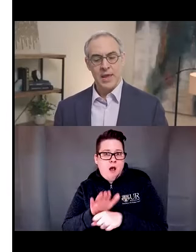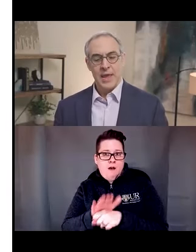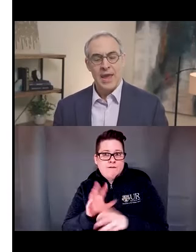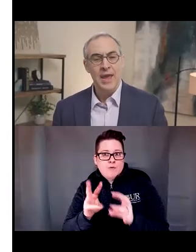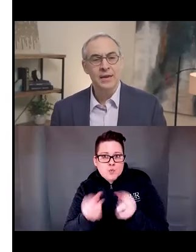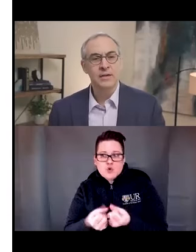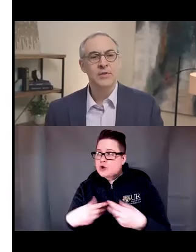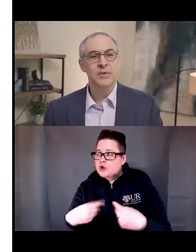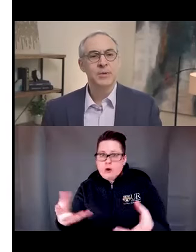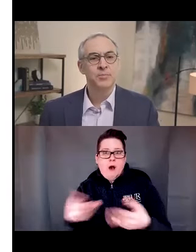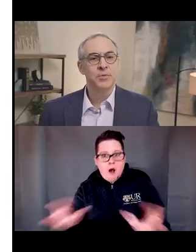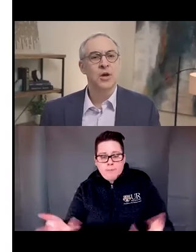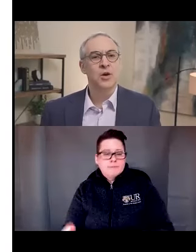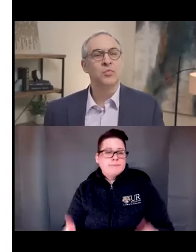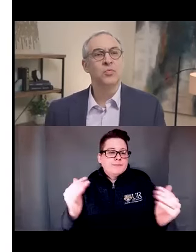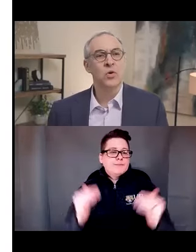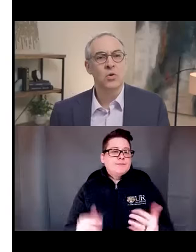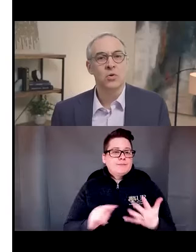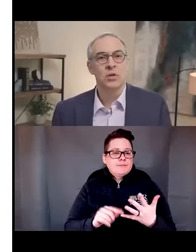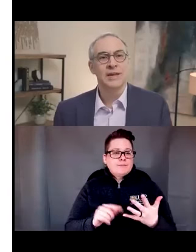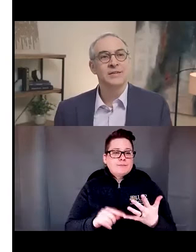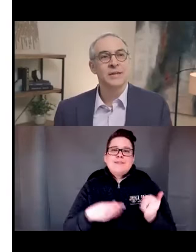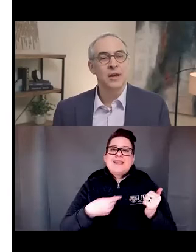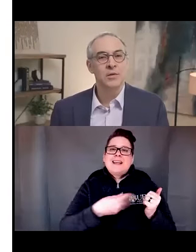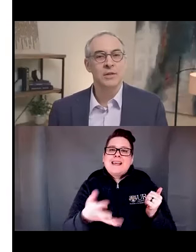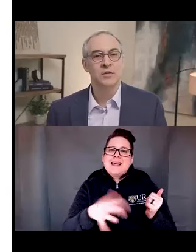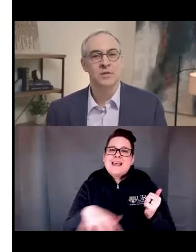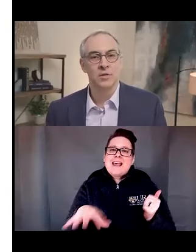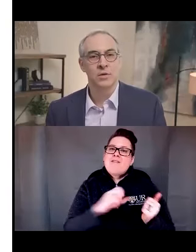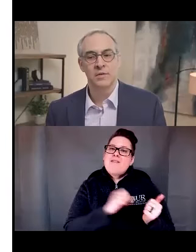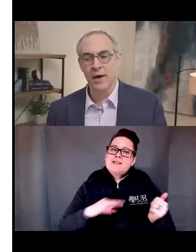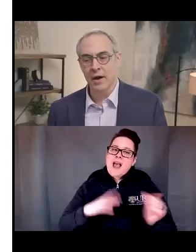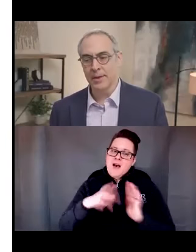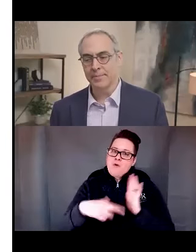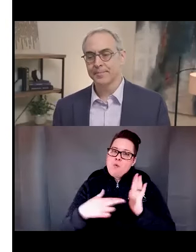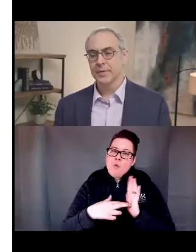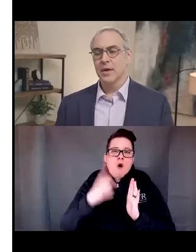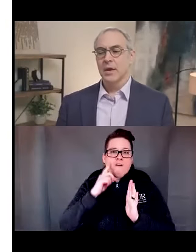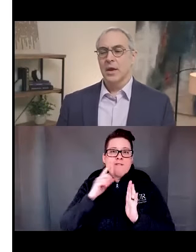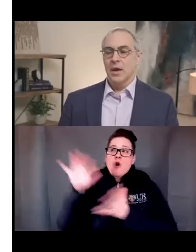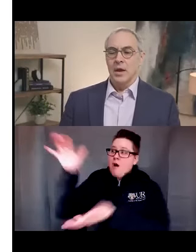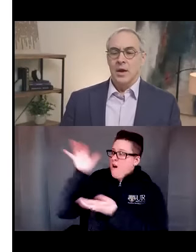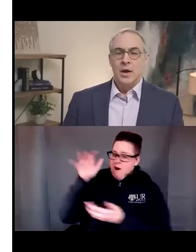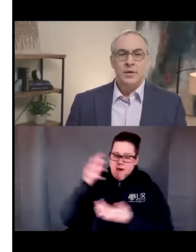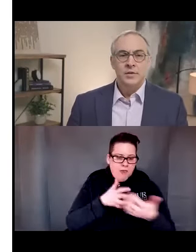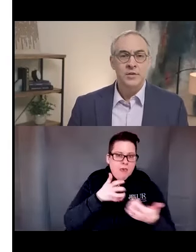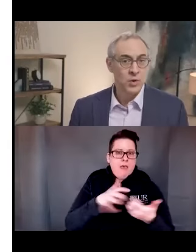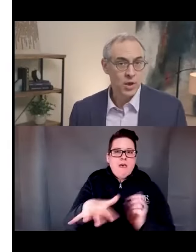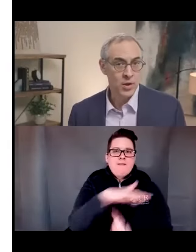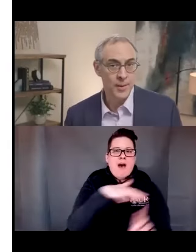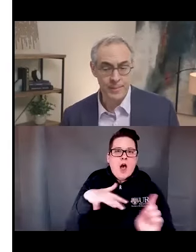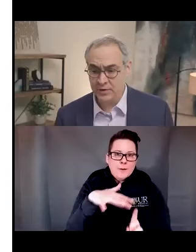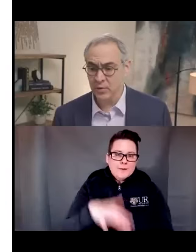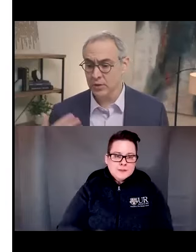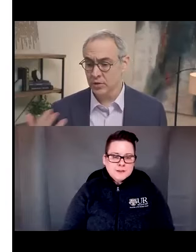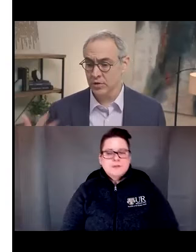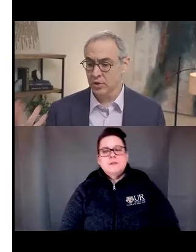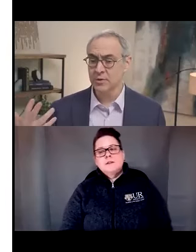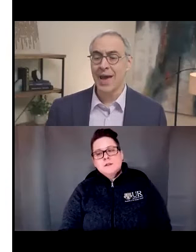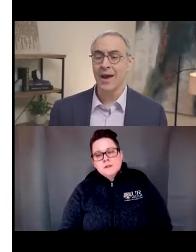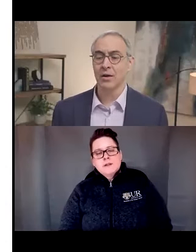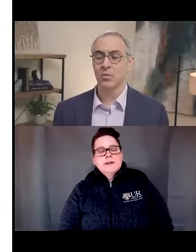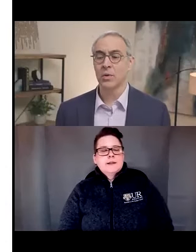workshops, and giving people a role in tailoring this to their own environment. So basically, when I